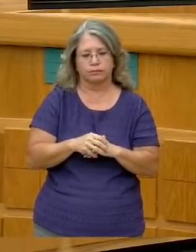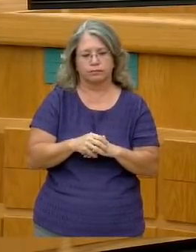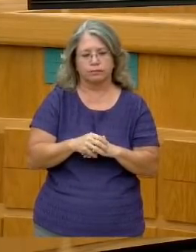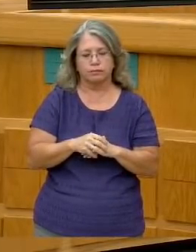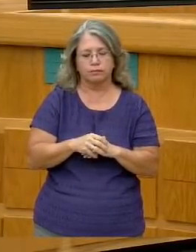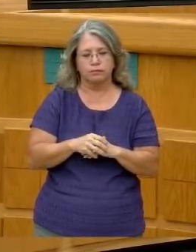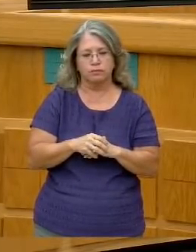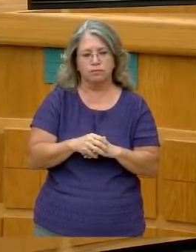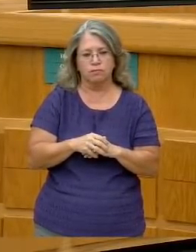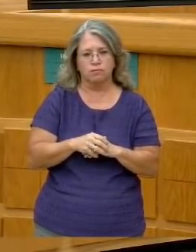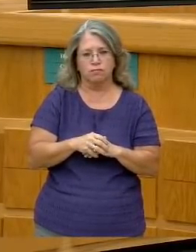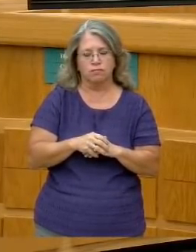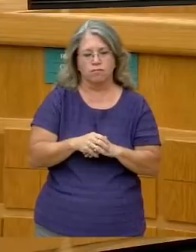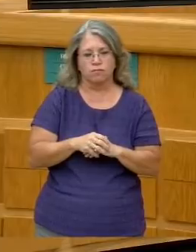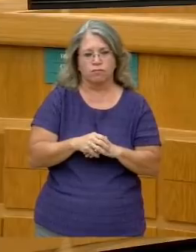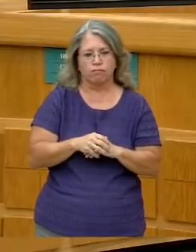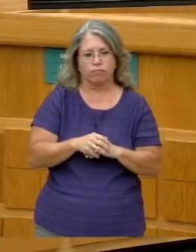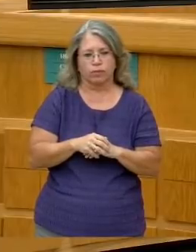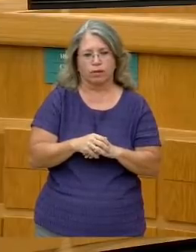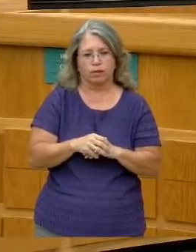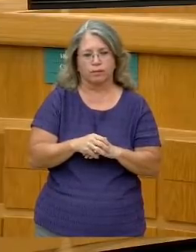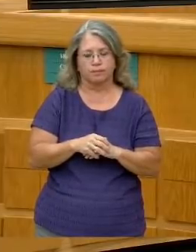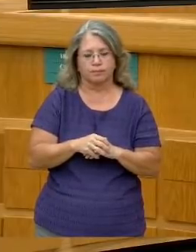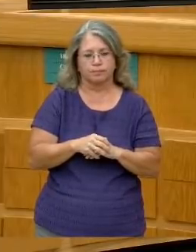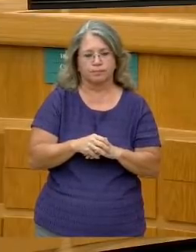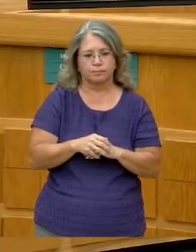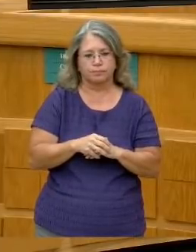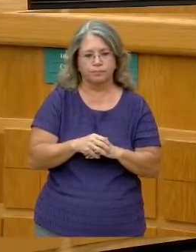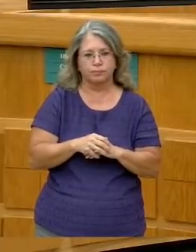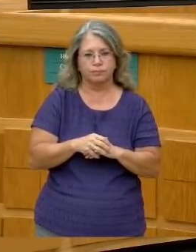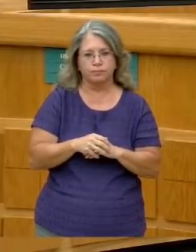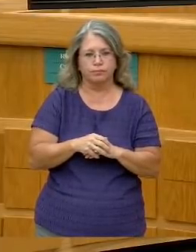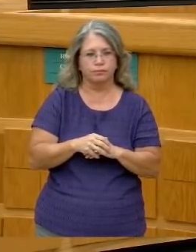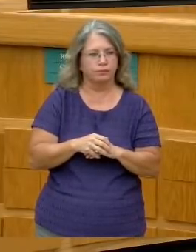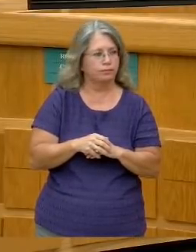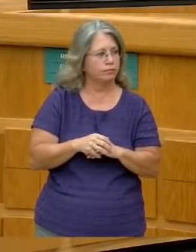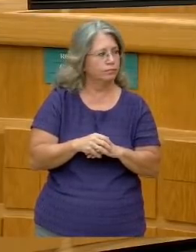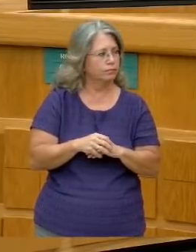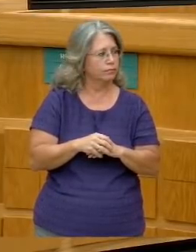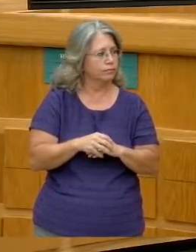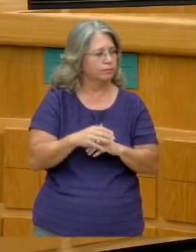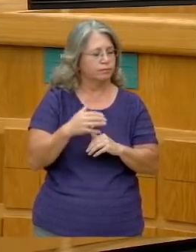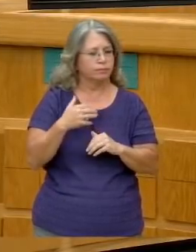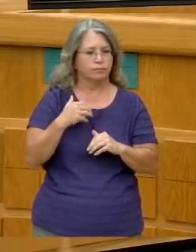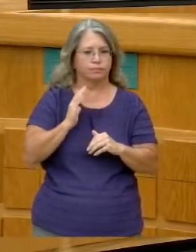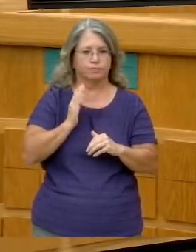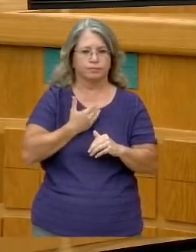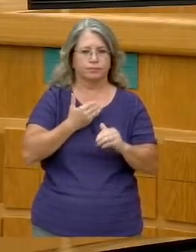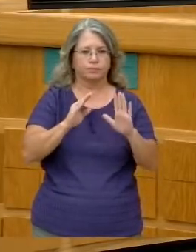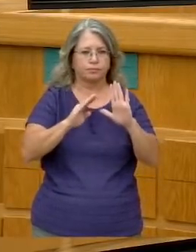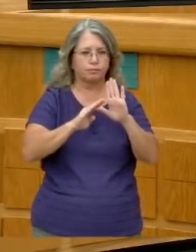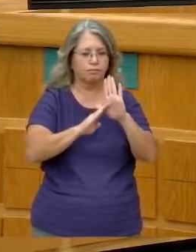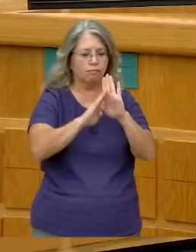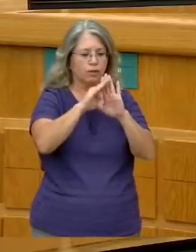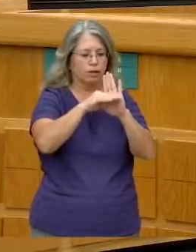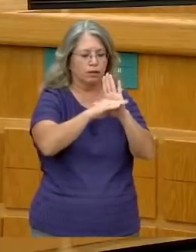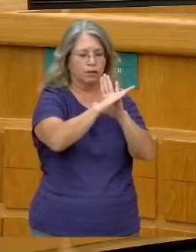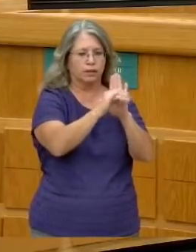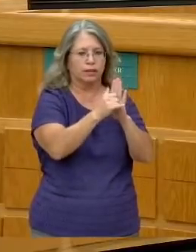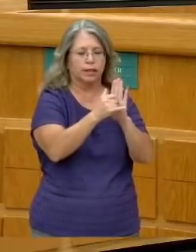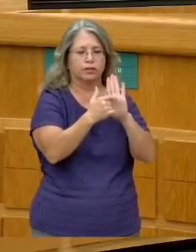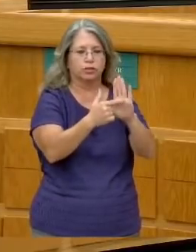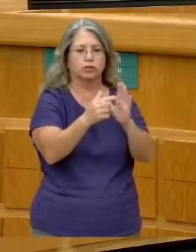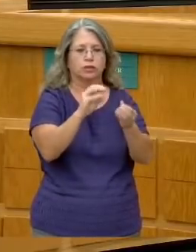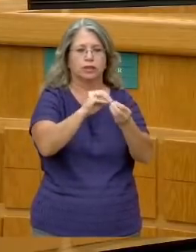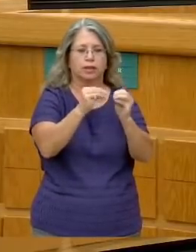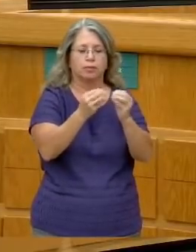And then when we look at our trend line here, for somebody seeing this for the first time, this plots out the number of new cases per